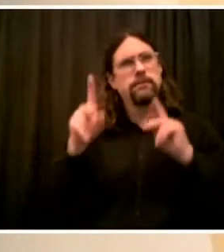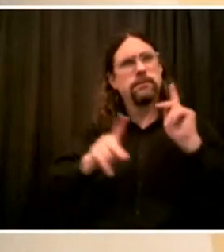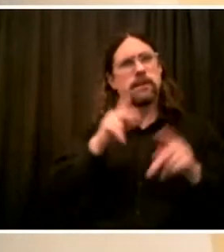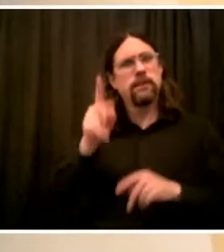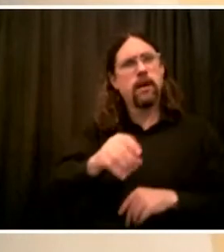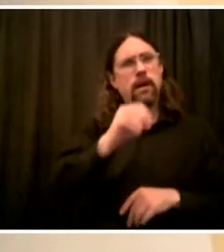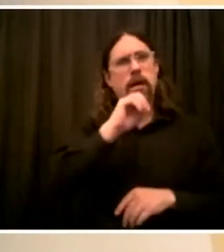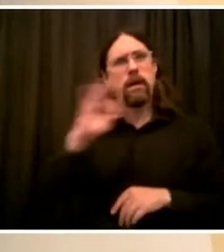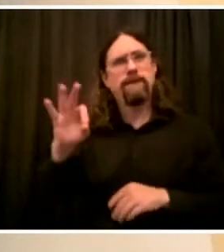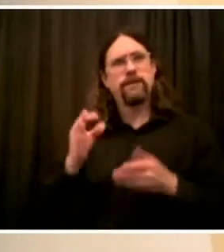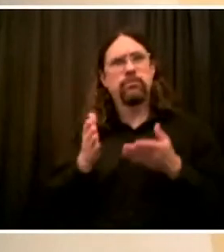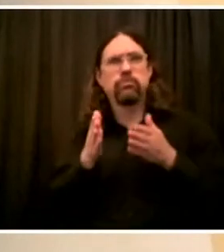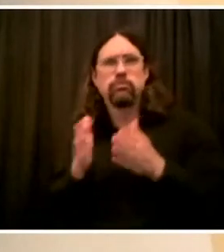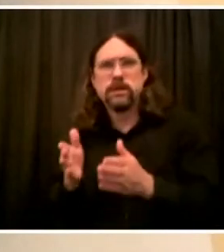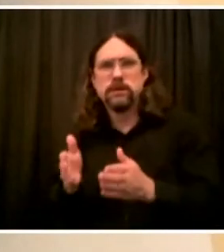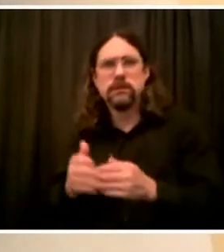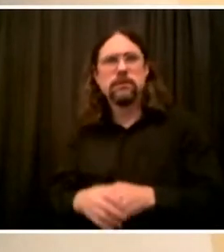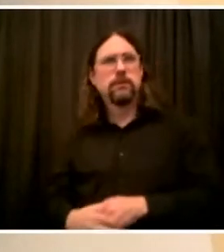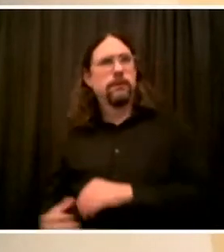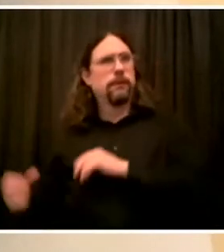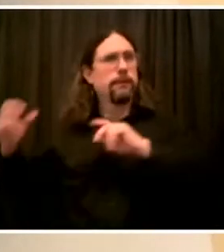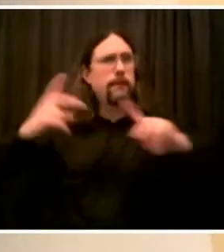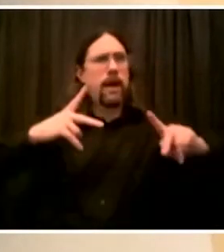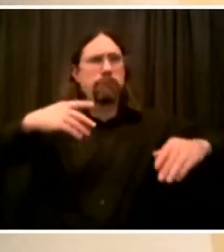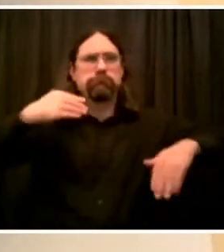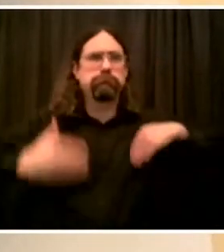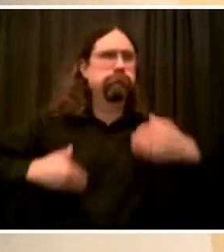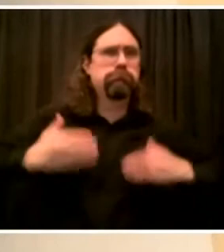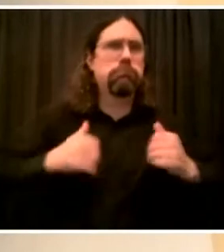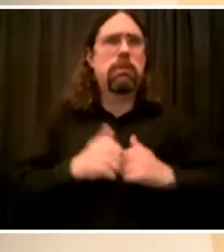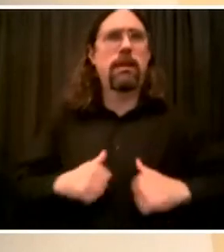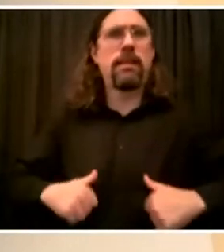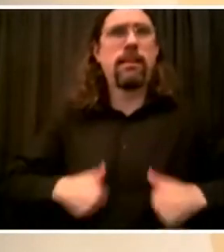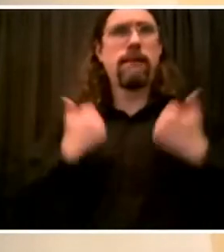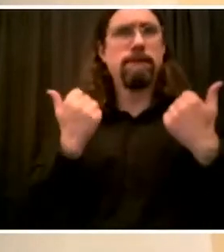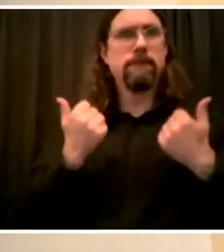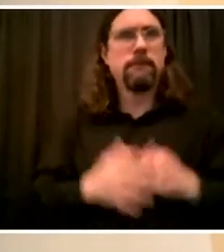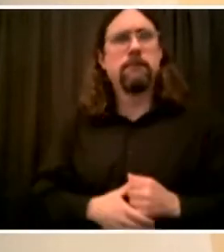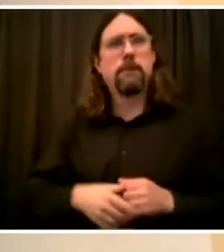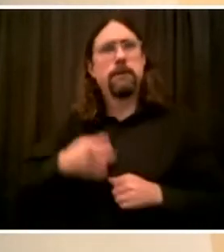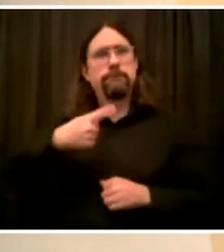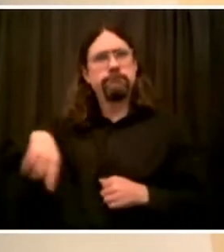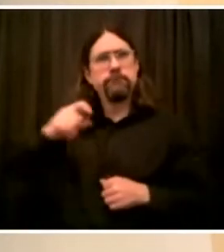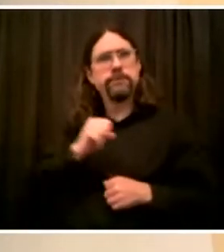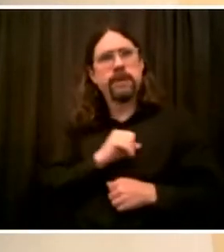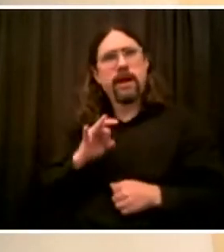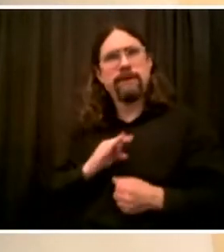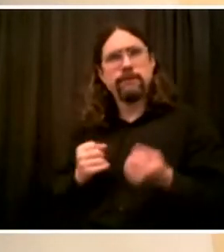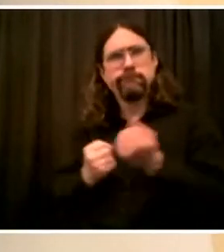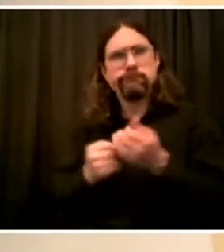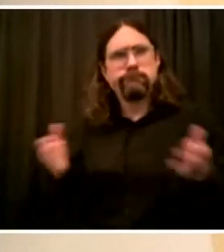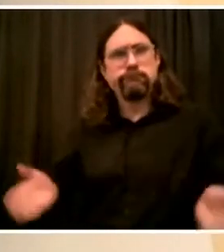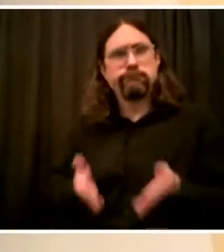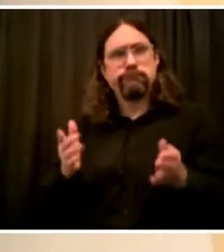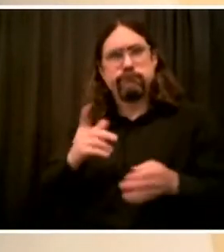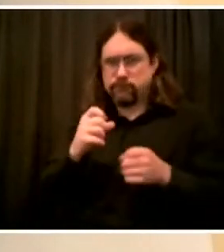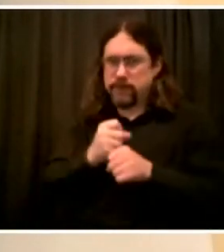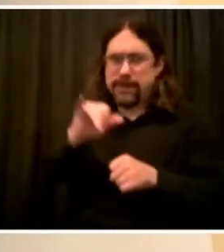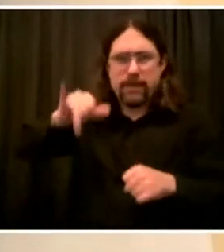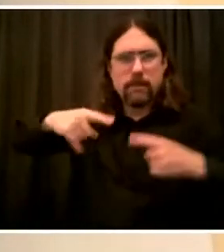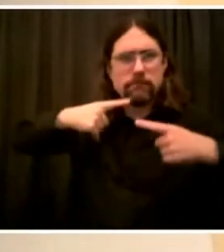really making a positive step forward. But I think a couple of days ago, maybe, Mayor, the best way to go back, a couple of days ago, I talked about somebody